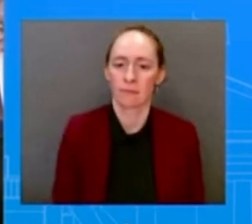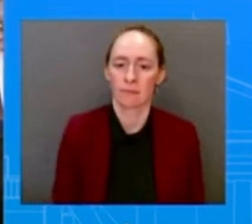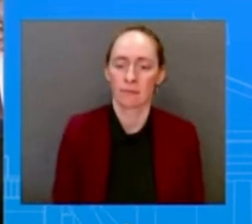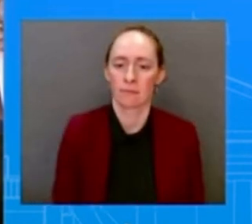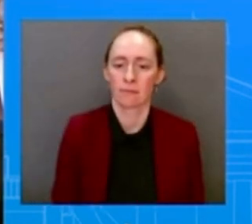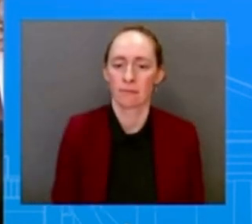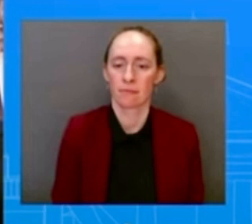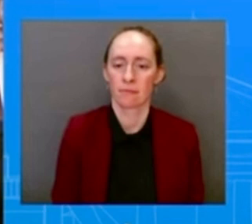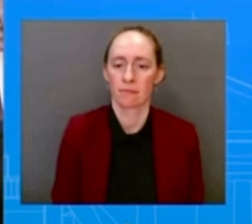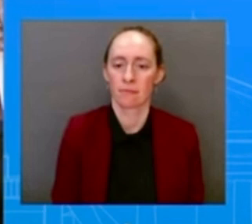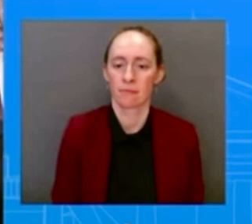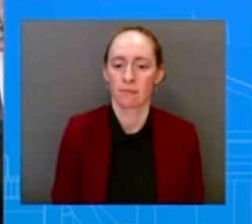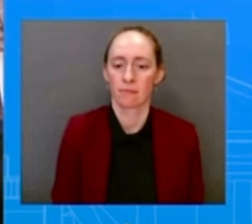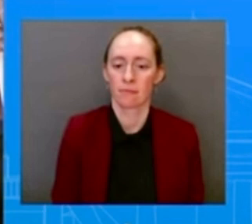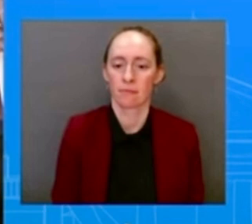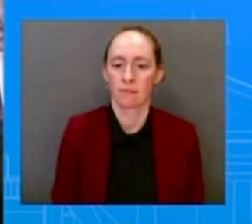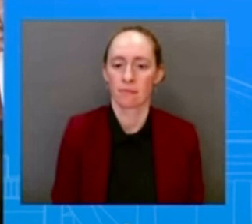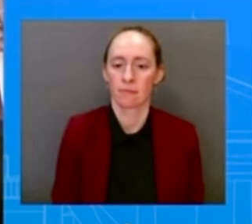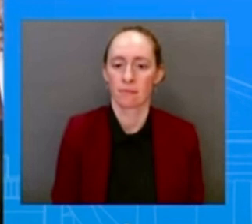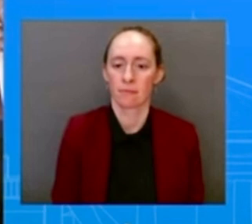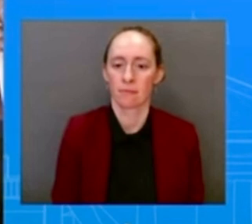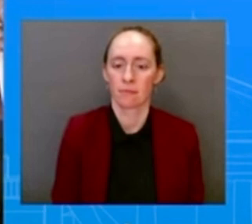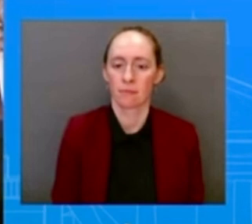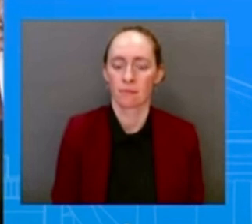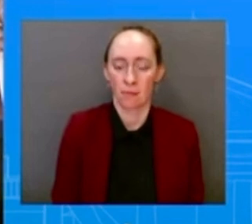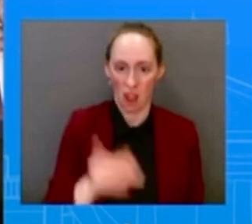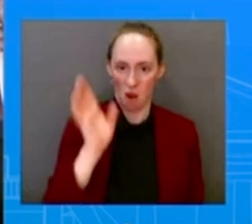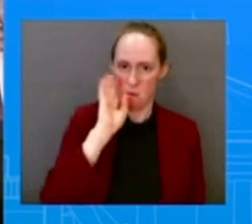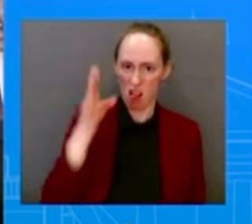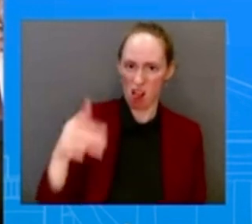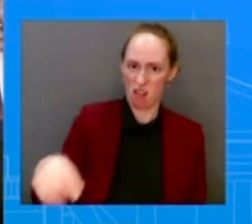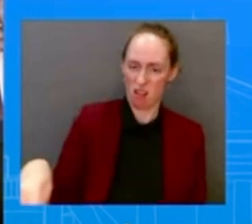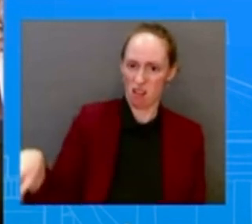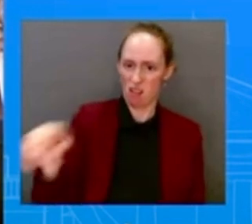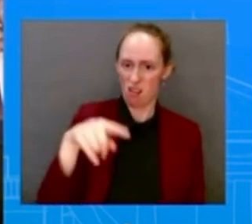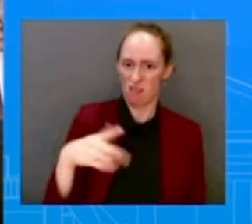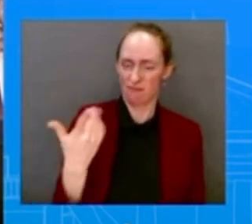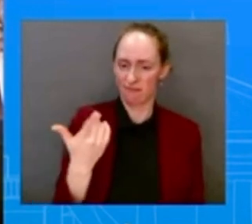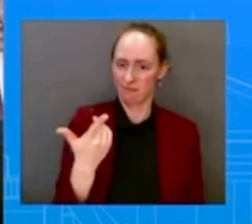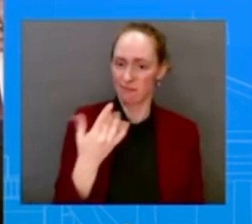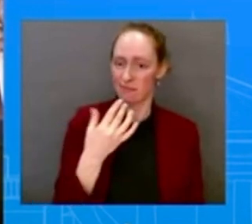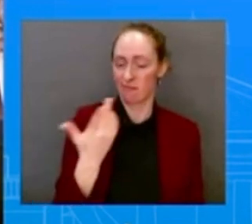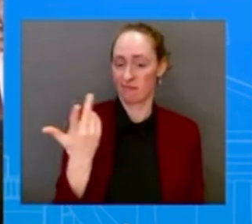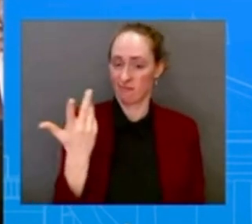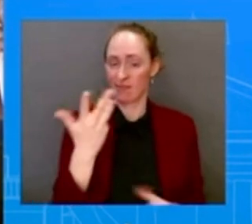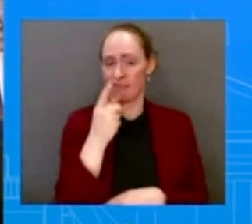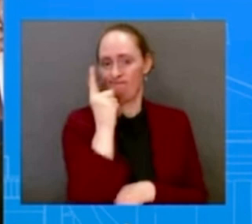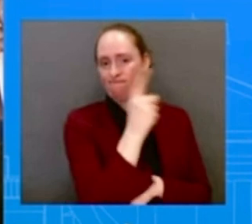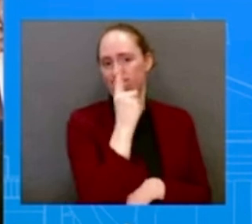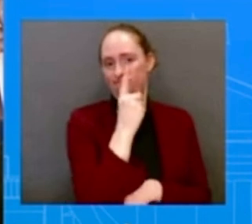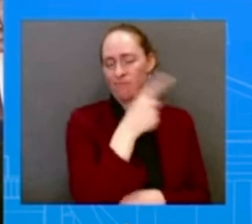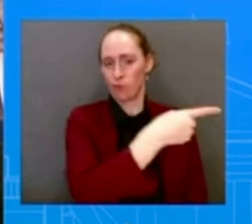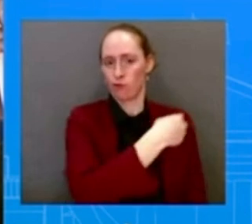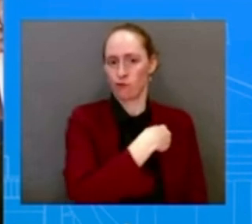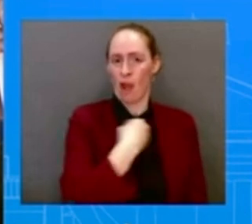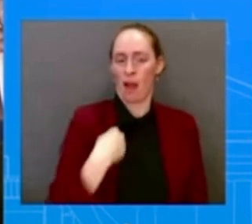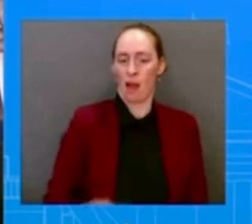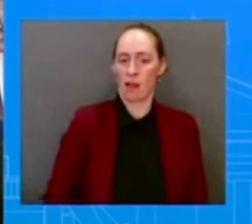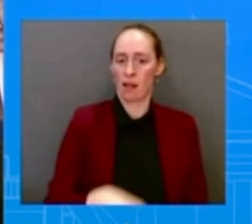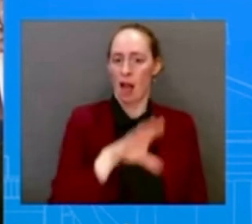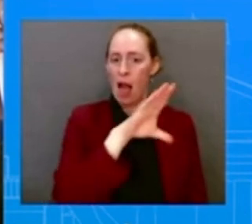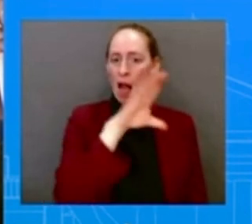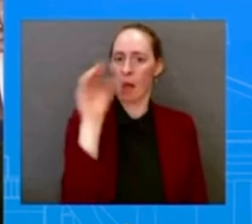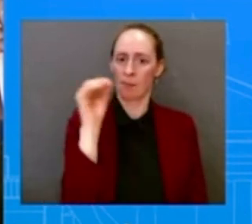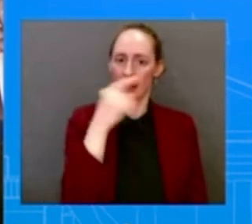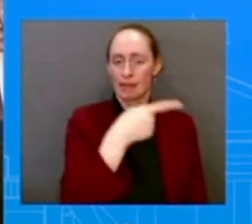on Chinese companies that are believed to have been involved in that balloon surveillance program. Can you confirm that and say when the